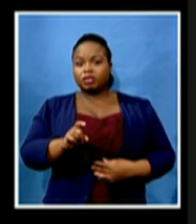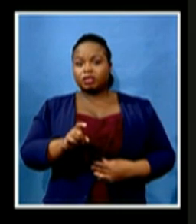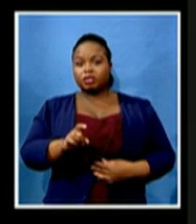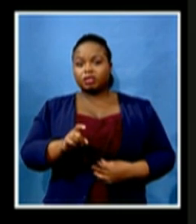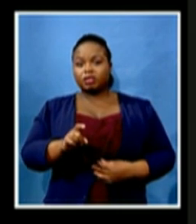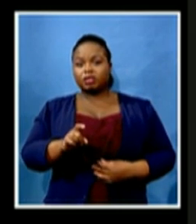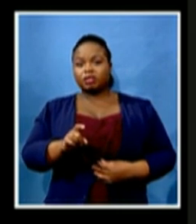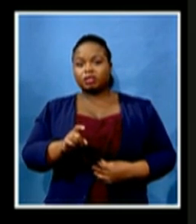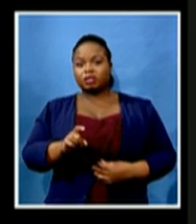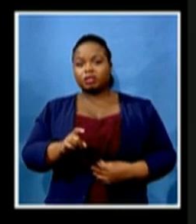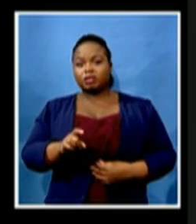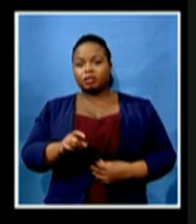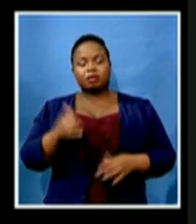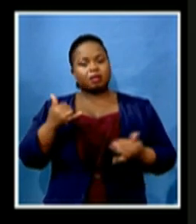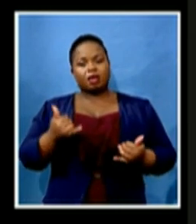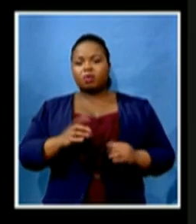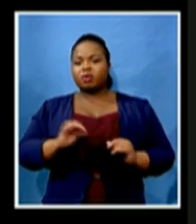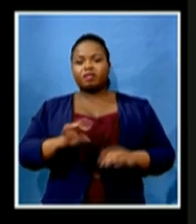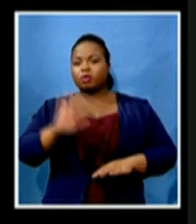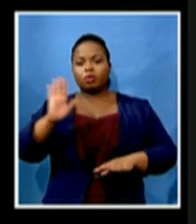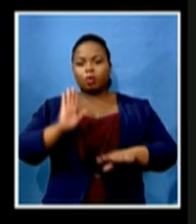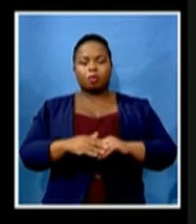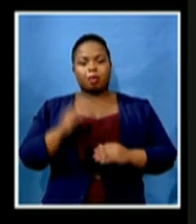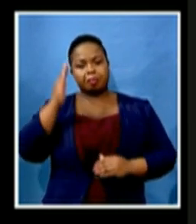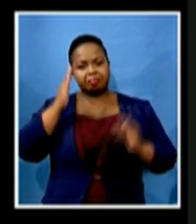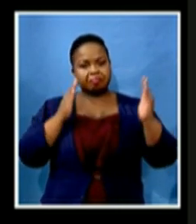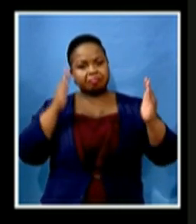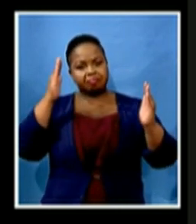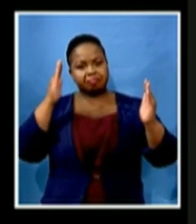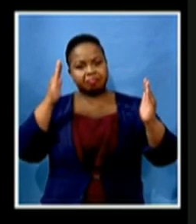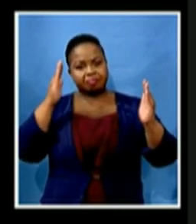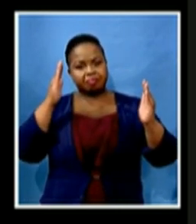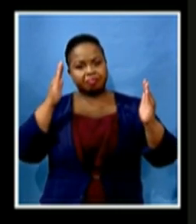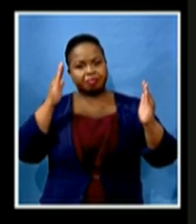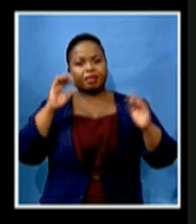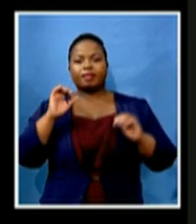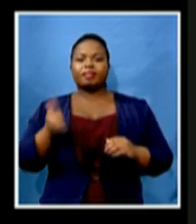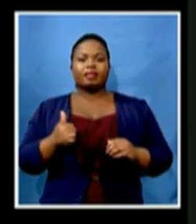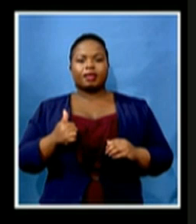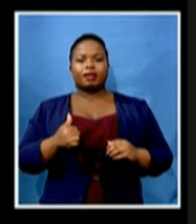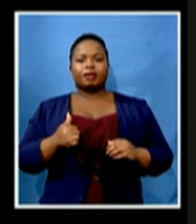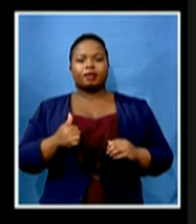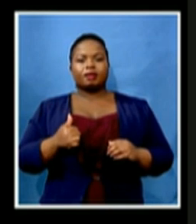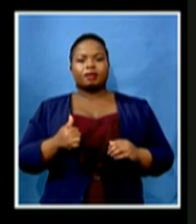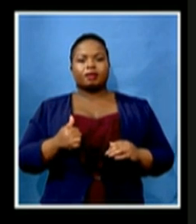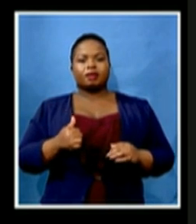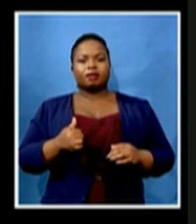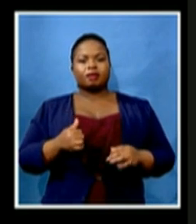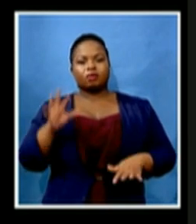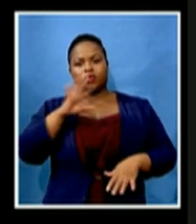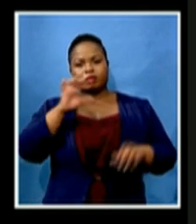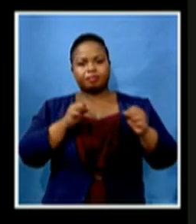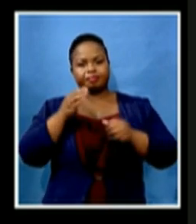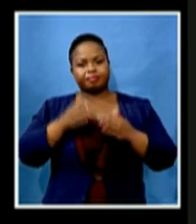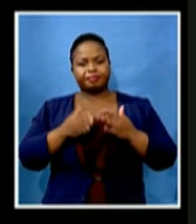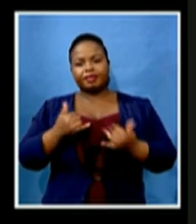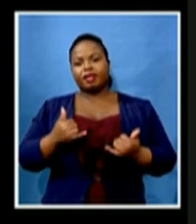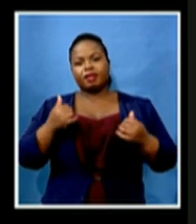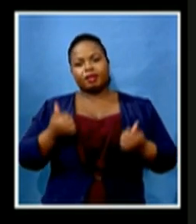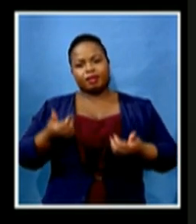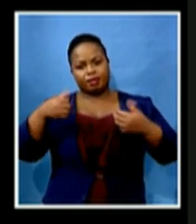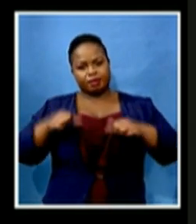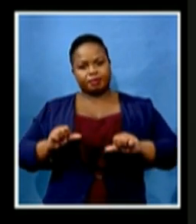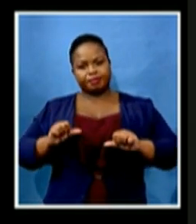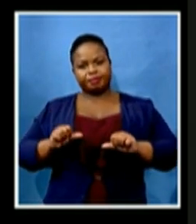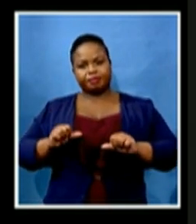more hands in the next sort of minute, then we will actually close and I will ask those. Okay, I see 2